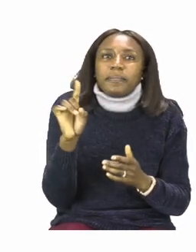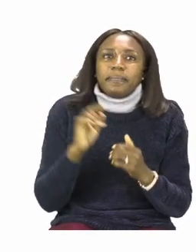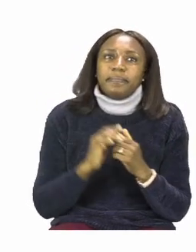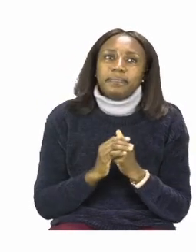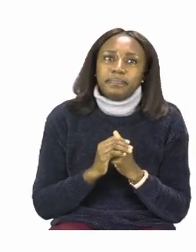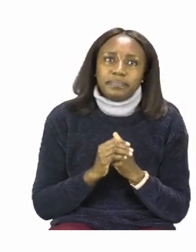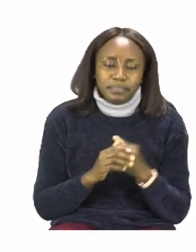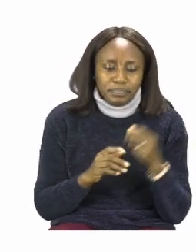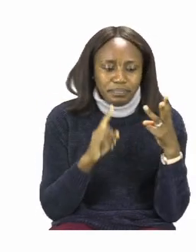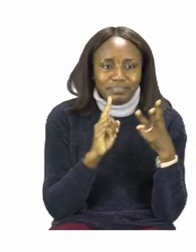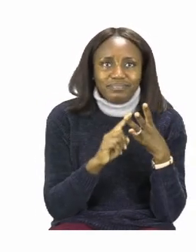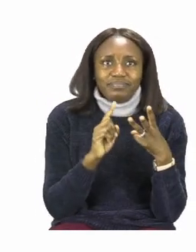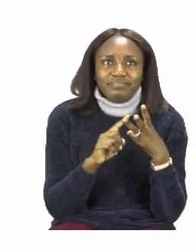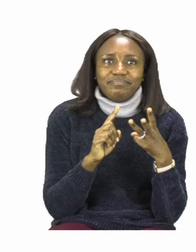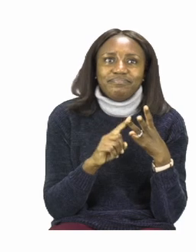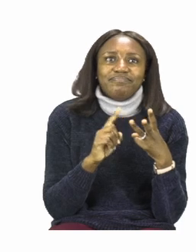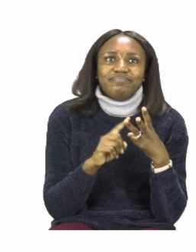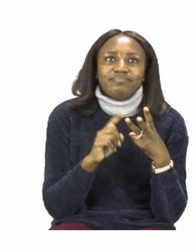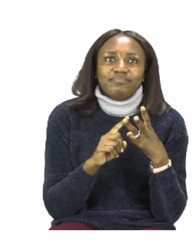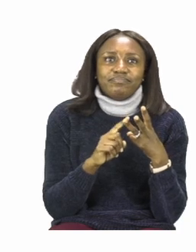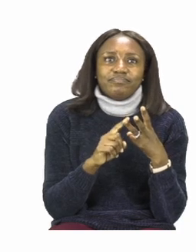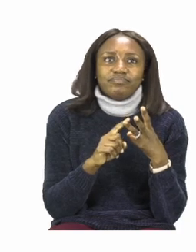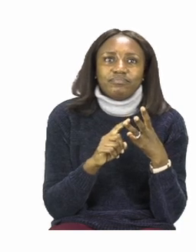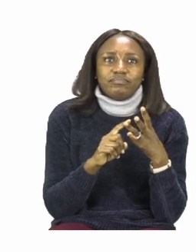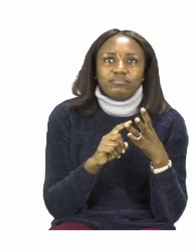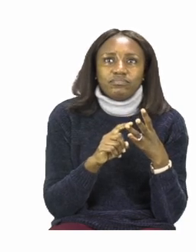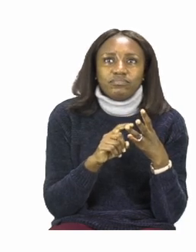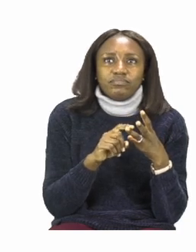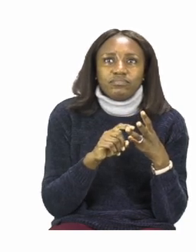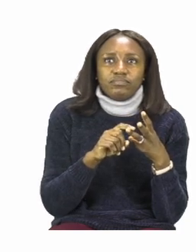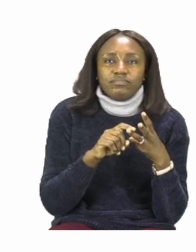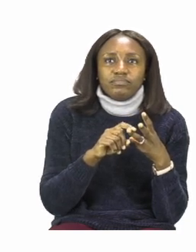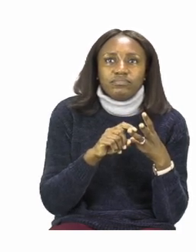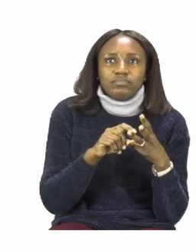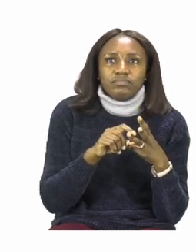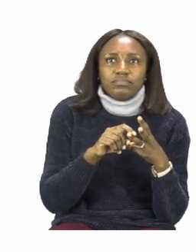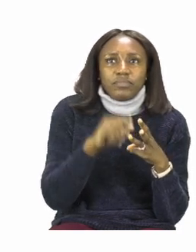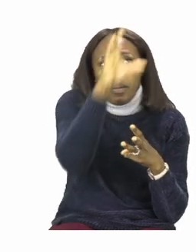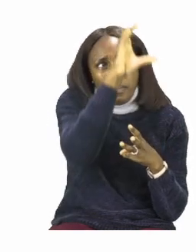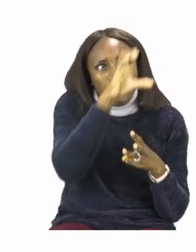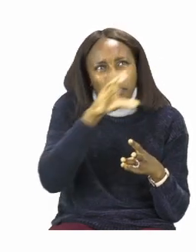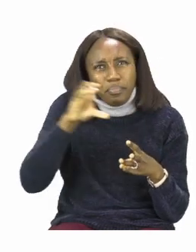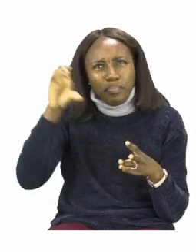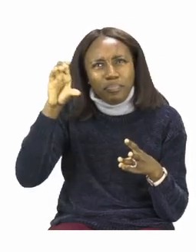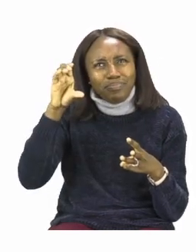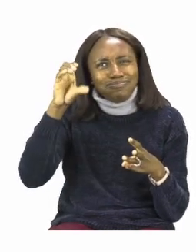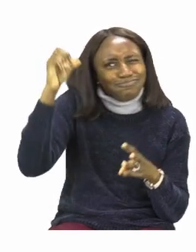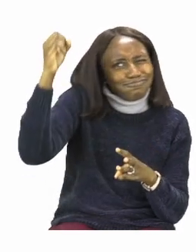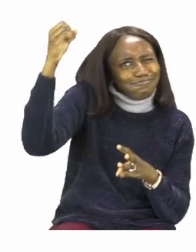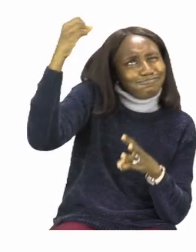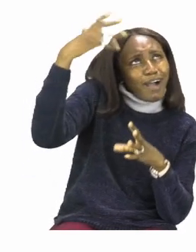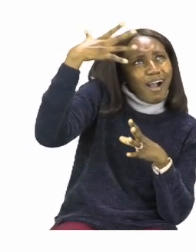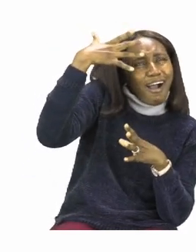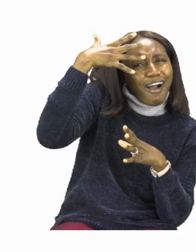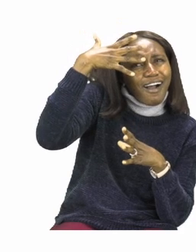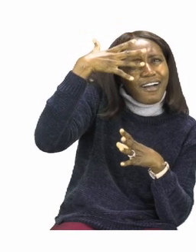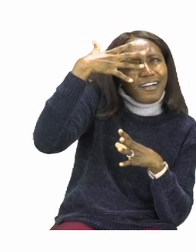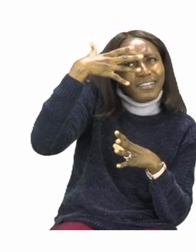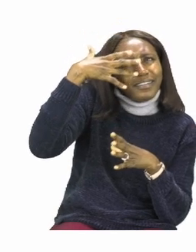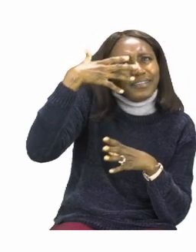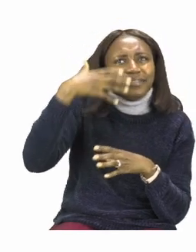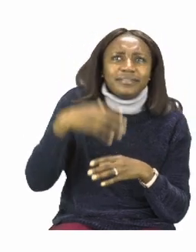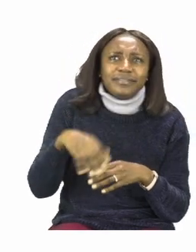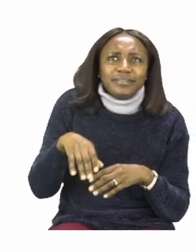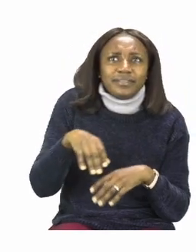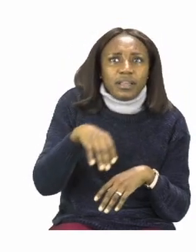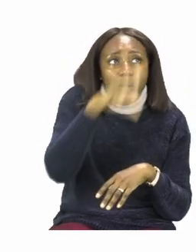Number 3 says, the moon is shining bright. The